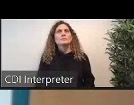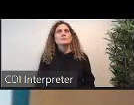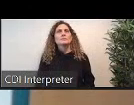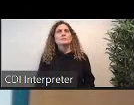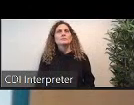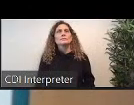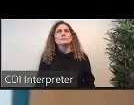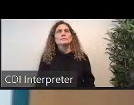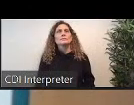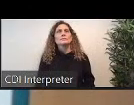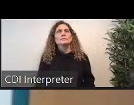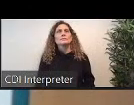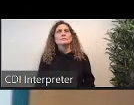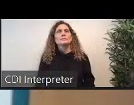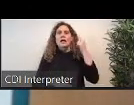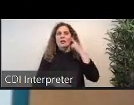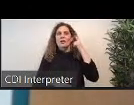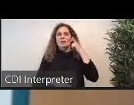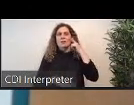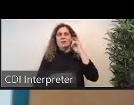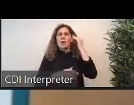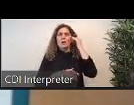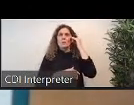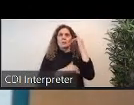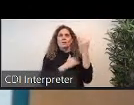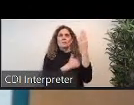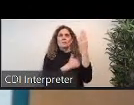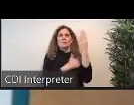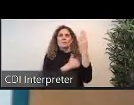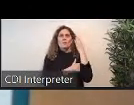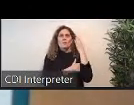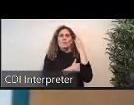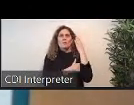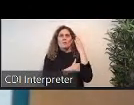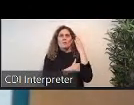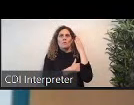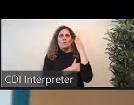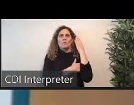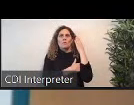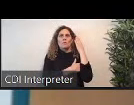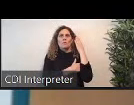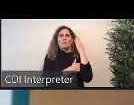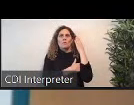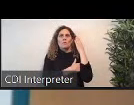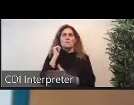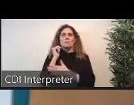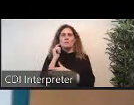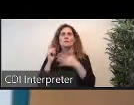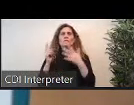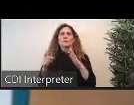morning, there's at least one health department in Milwaukee County that's piloting that program.